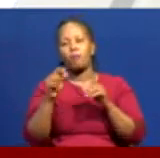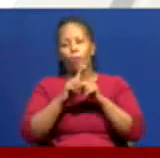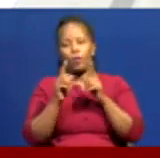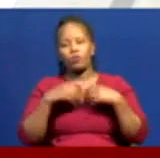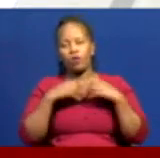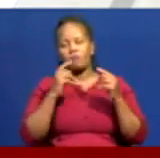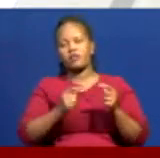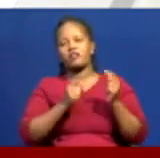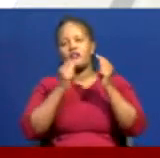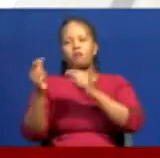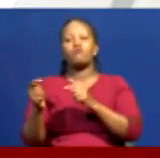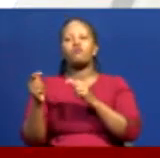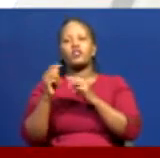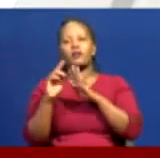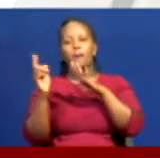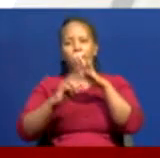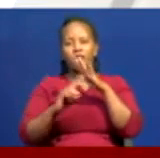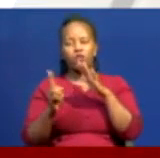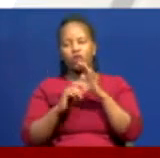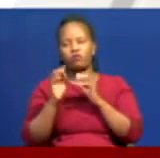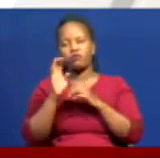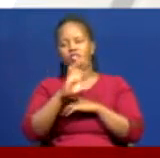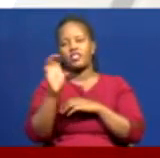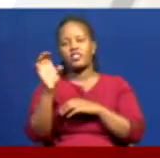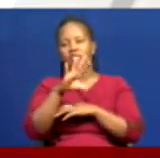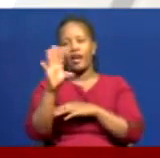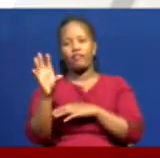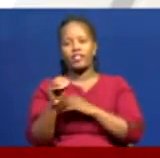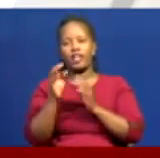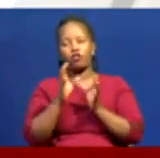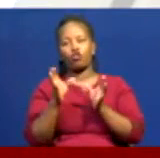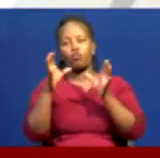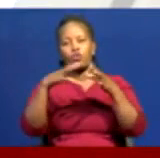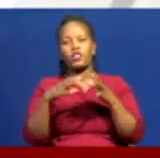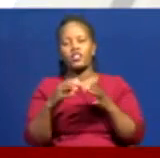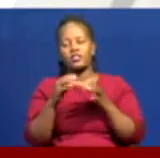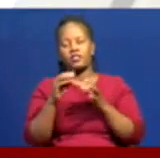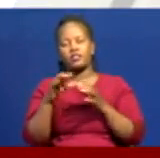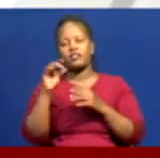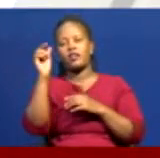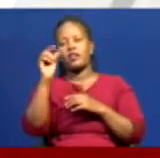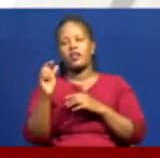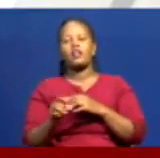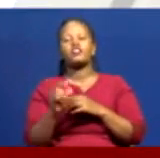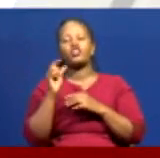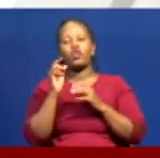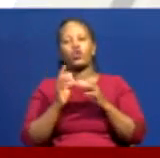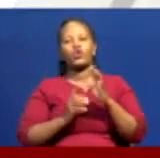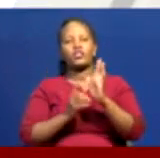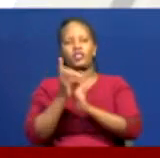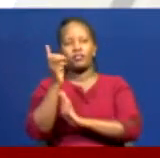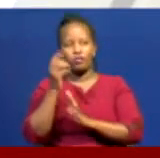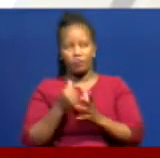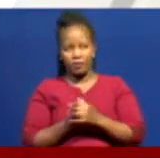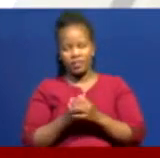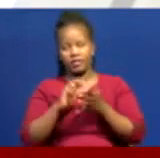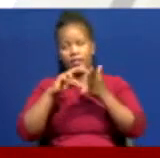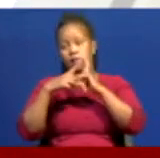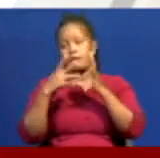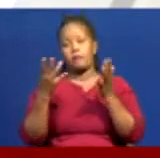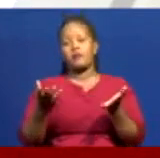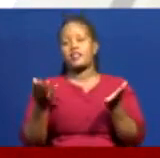moved to the Ministry of East African Community, the ASALS and Regional Development. That means then